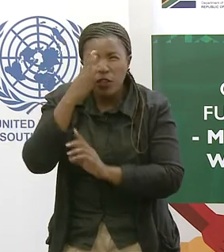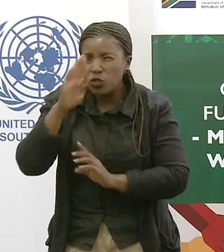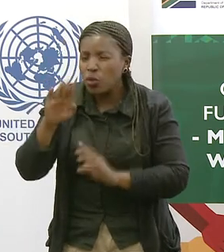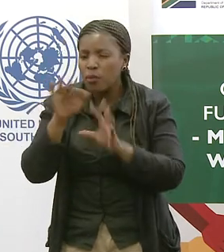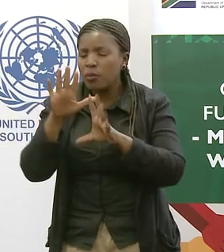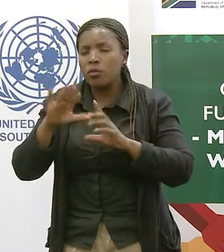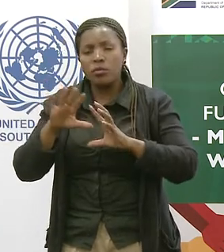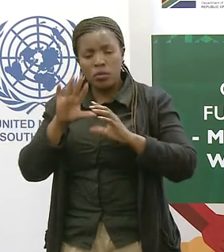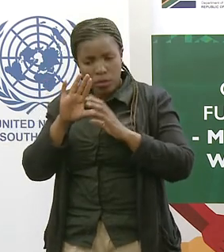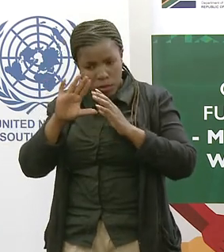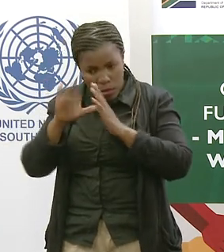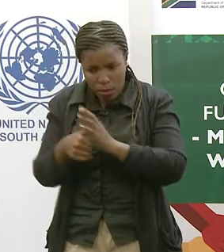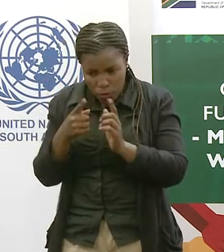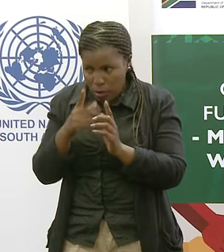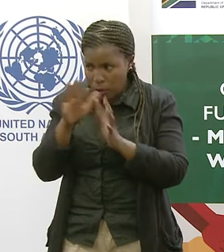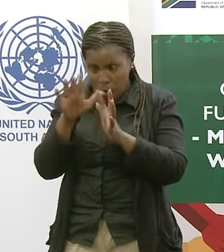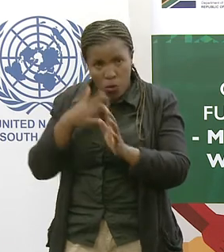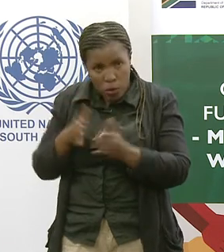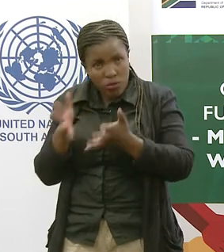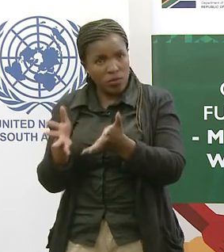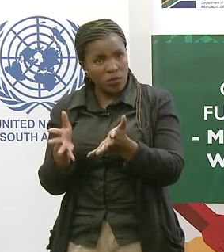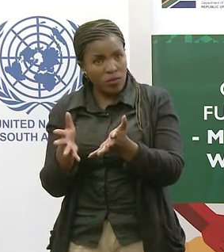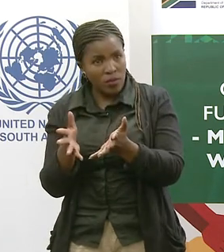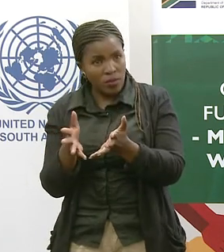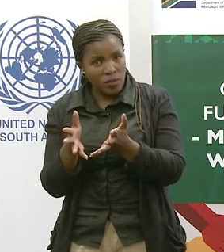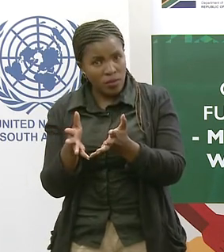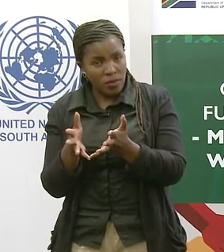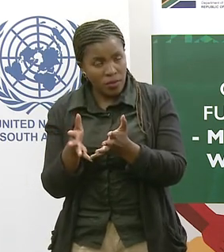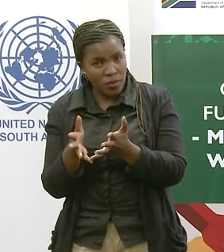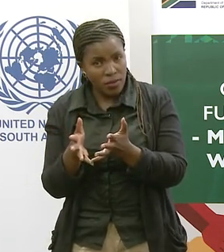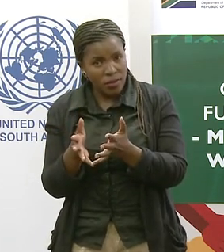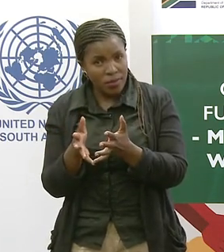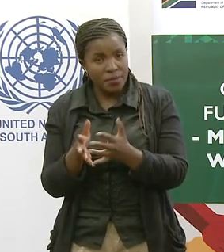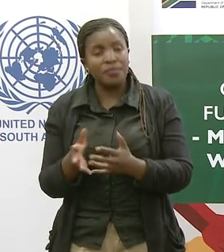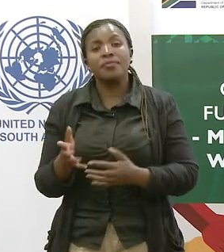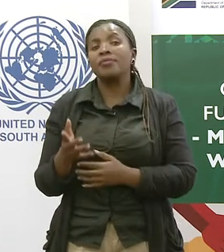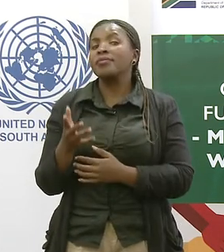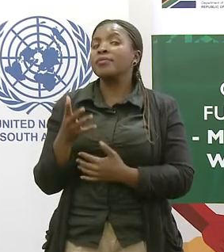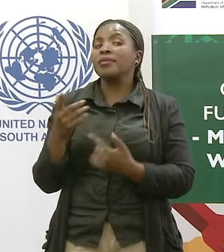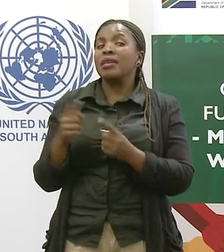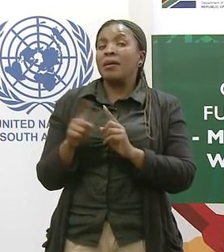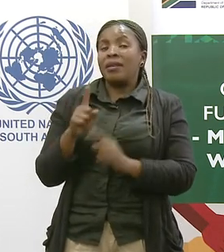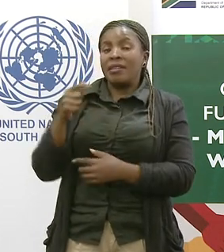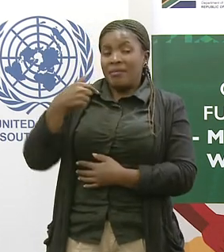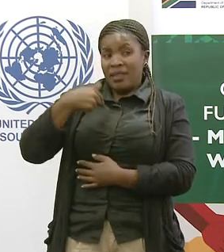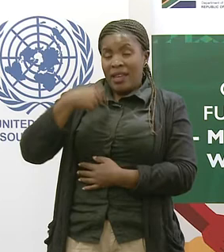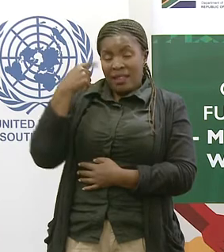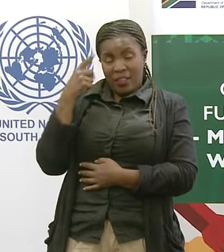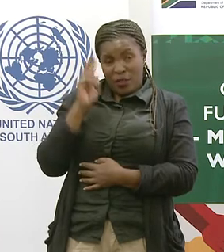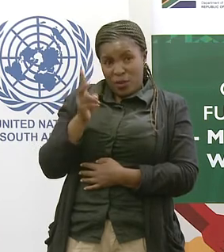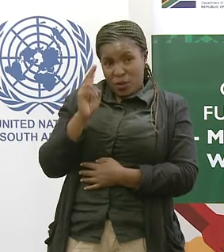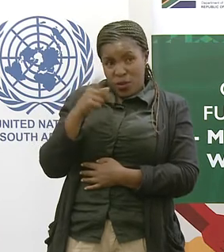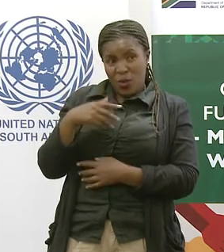people with disabilities. However, and in some ways, I think the disability rights movement can